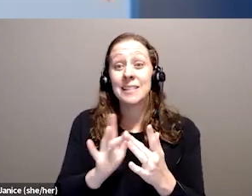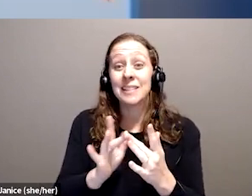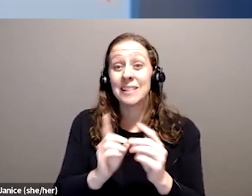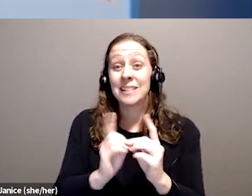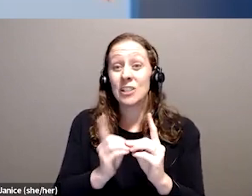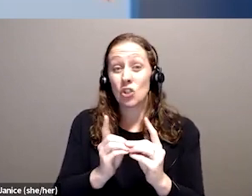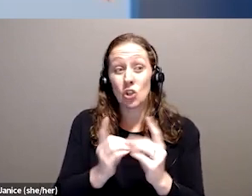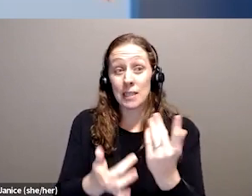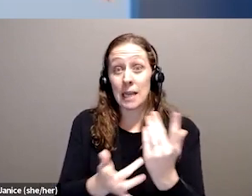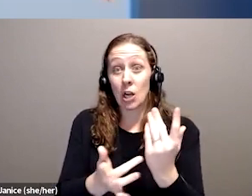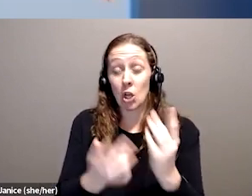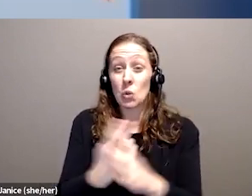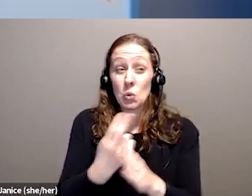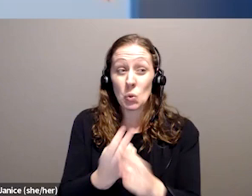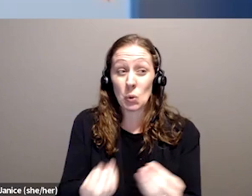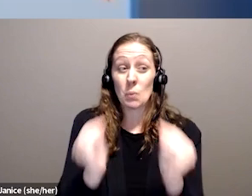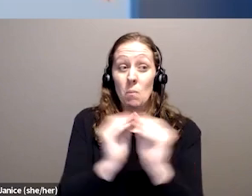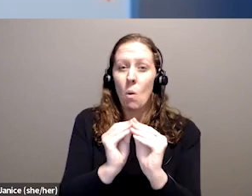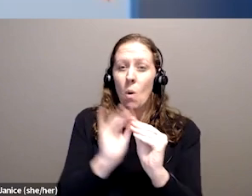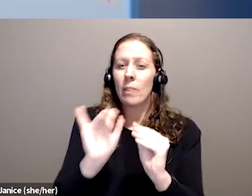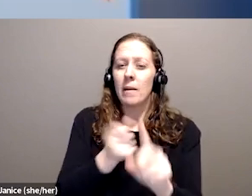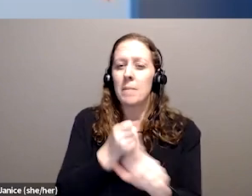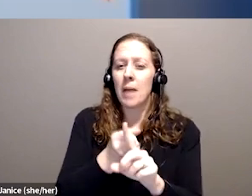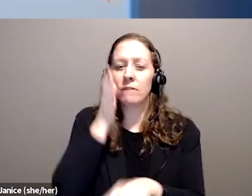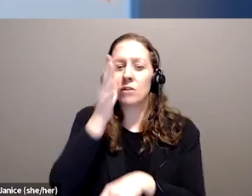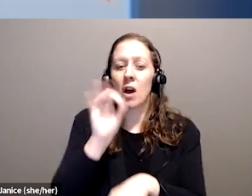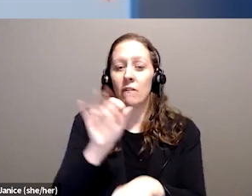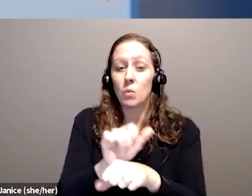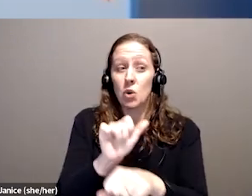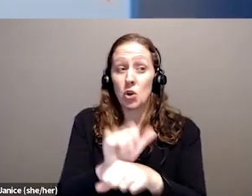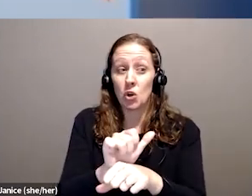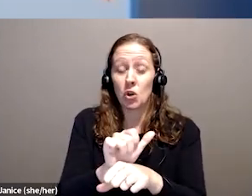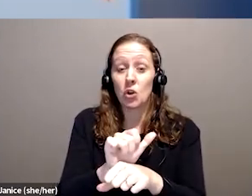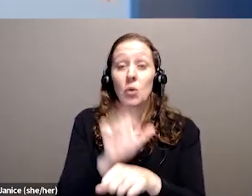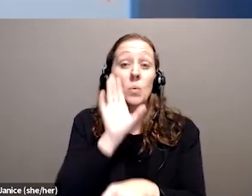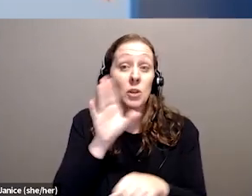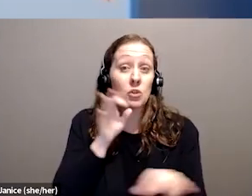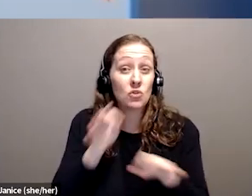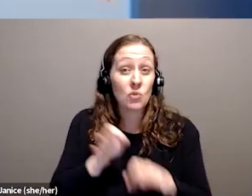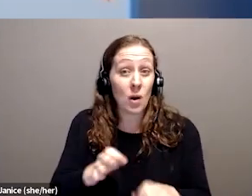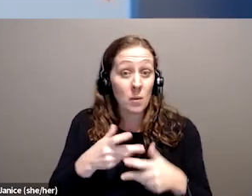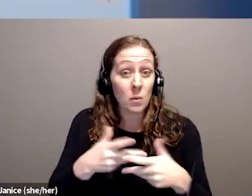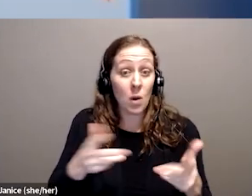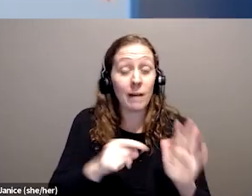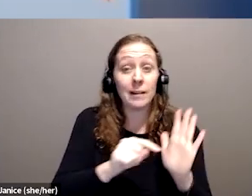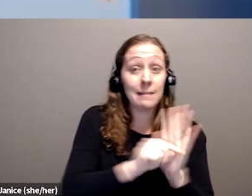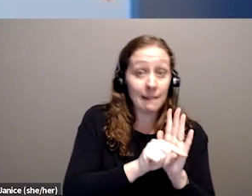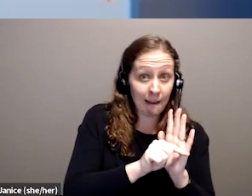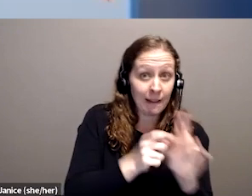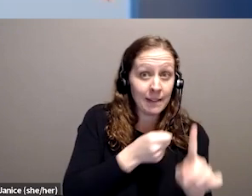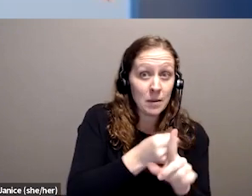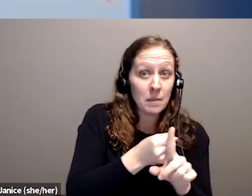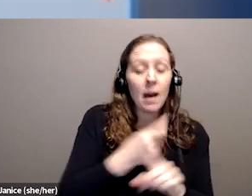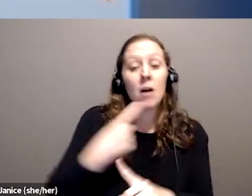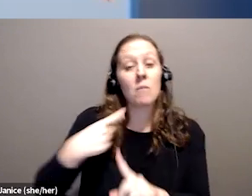increasingly leveraged. Related to digital globalization, we're going to describe the negative as well as the positive